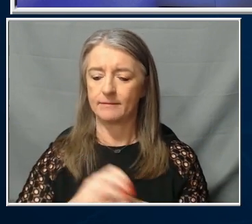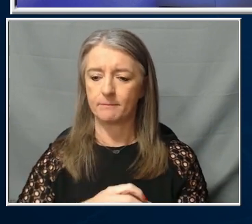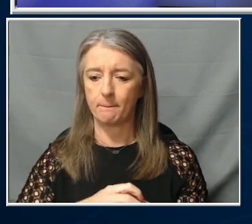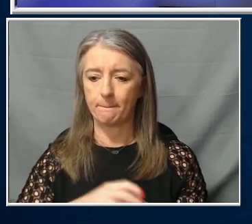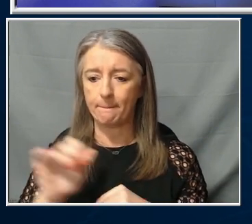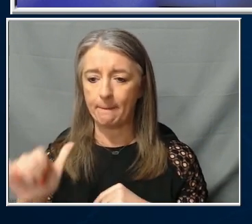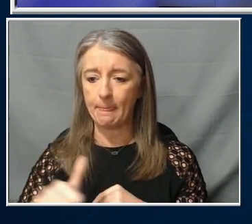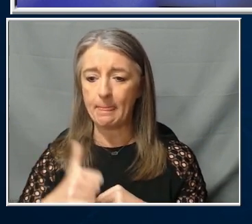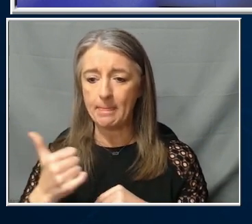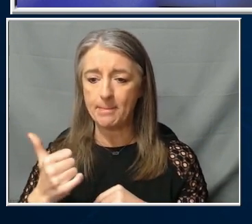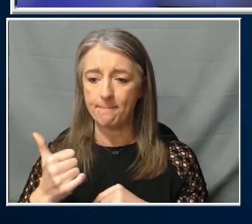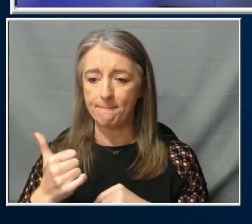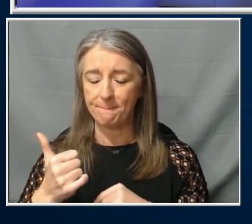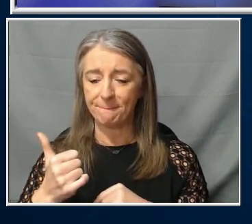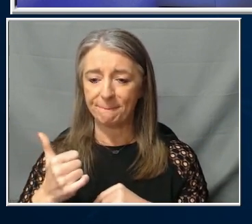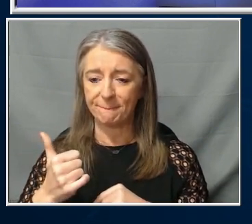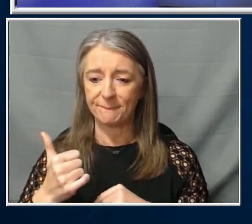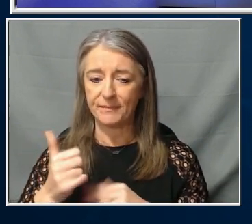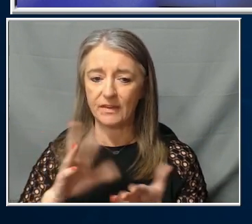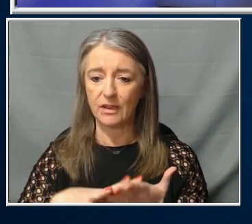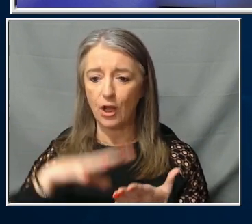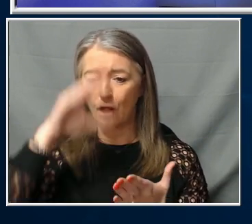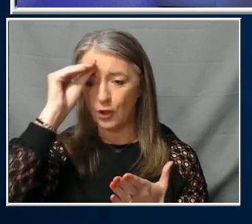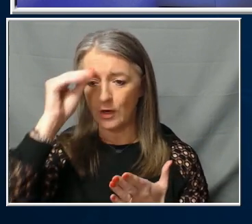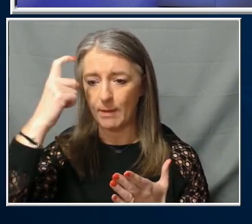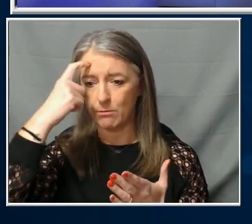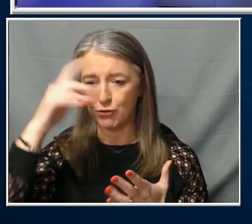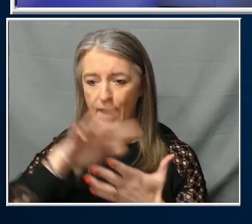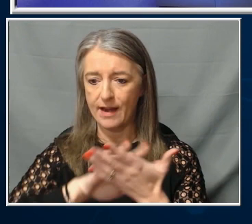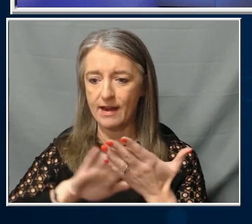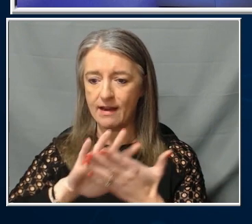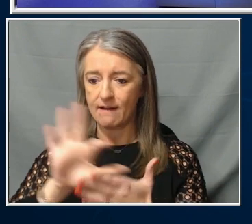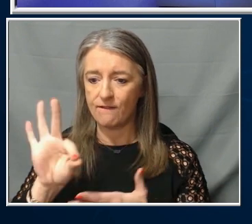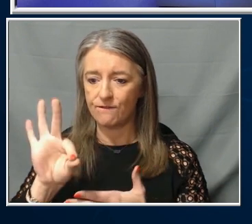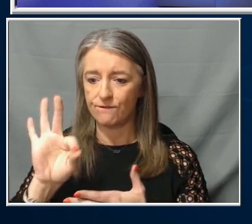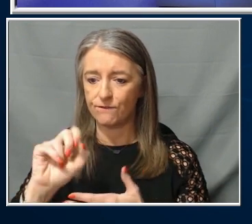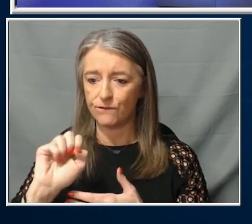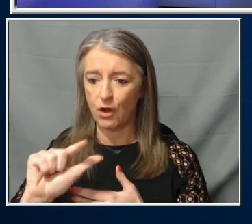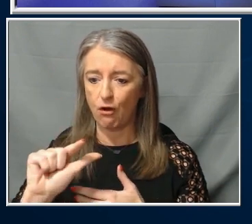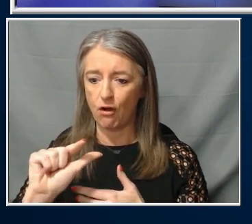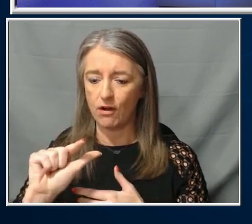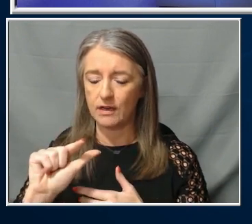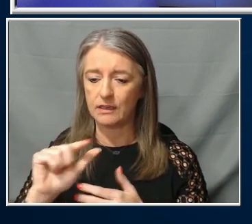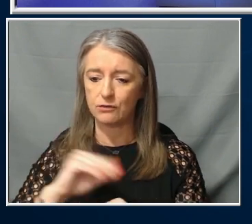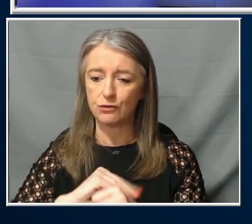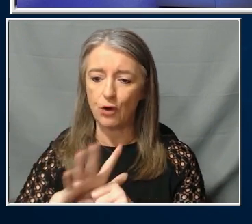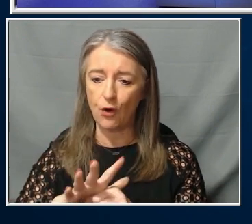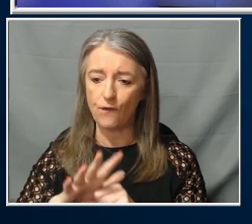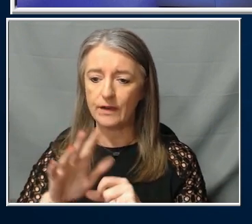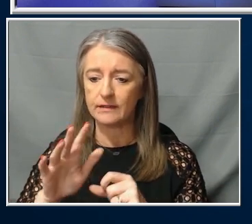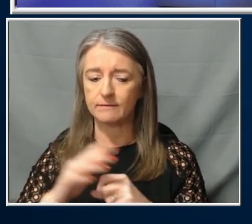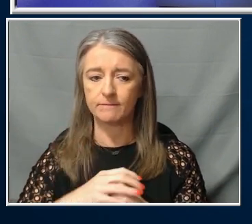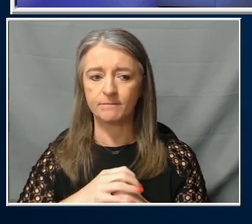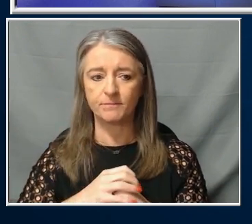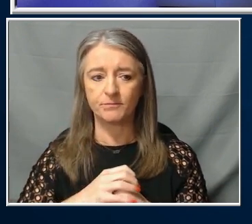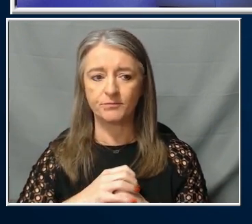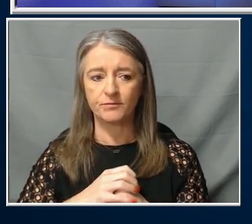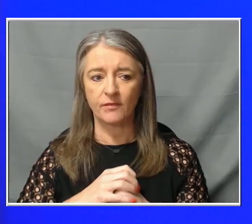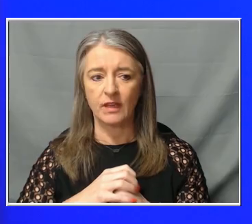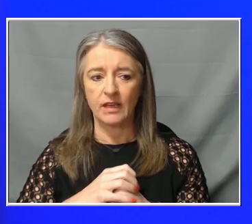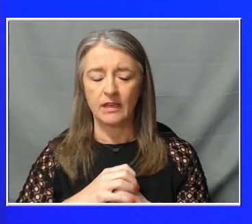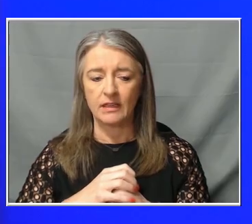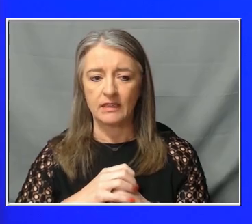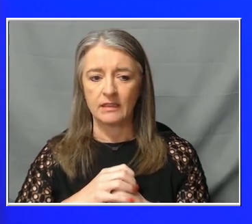anybody, have we learned anything about brain fog and COVID and the brain? And so it's a